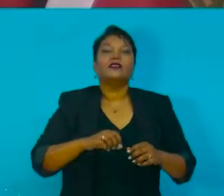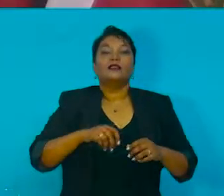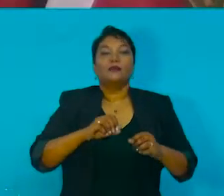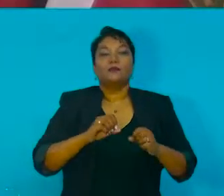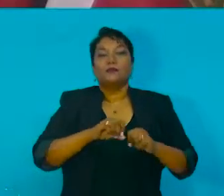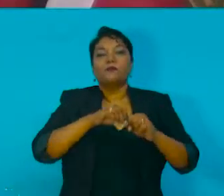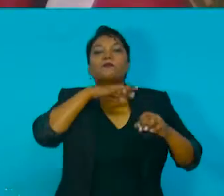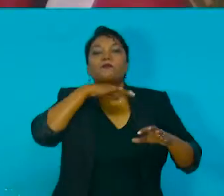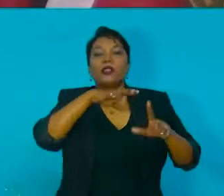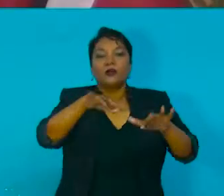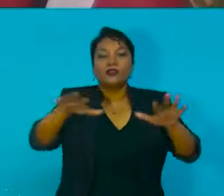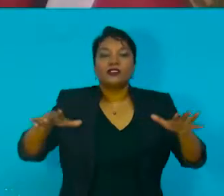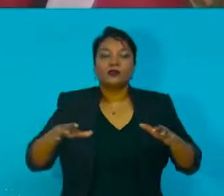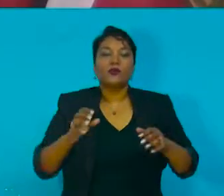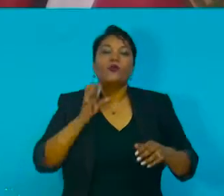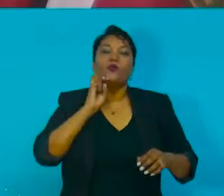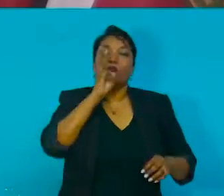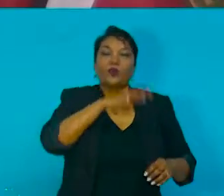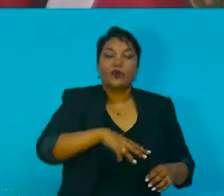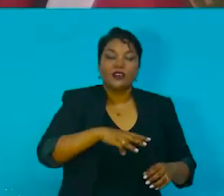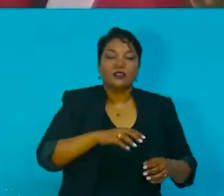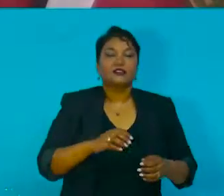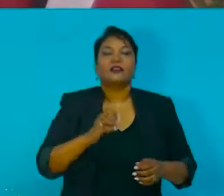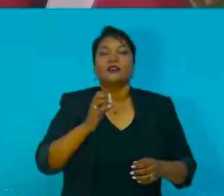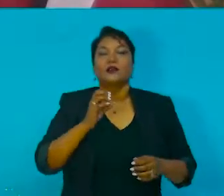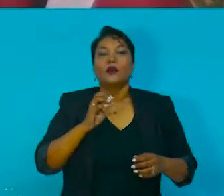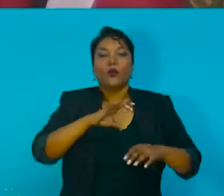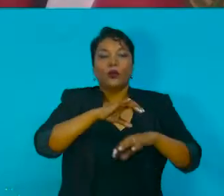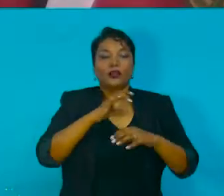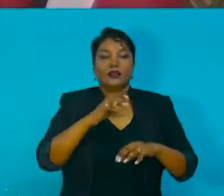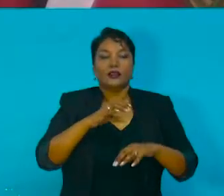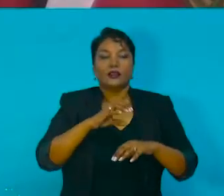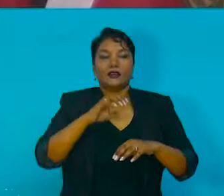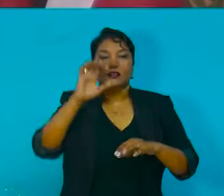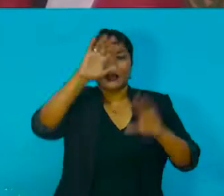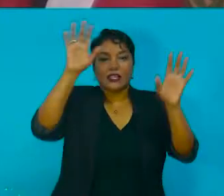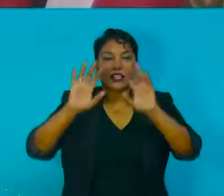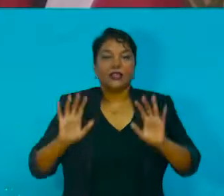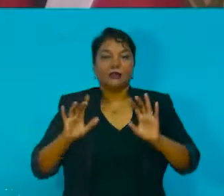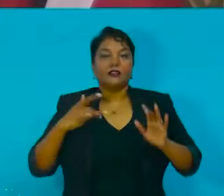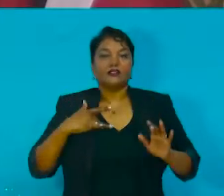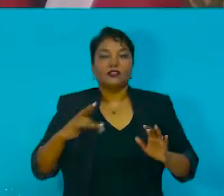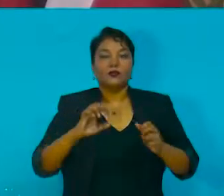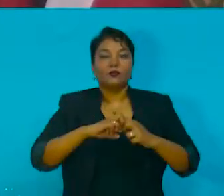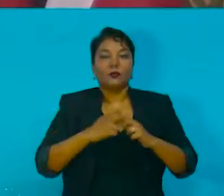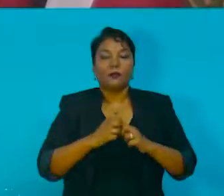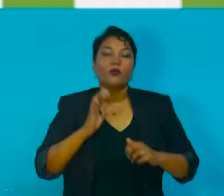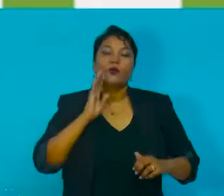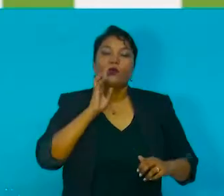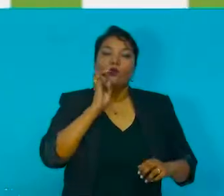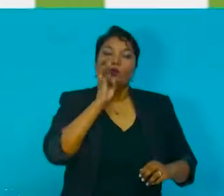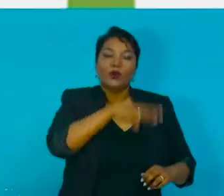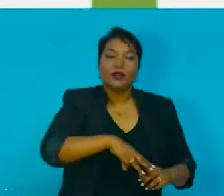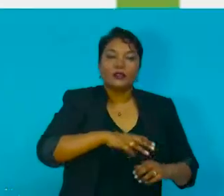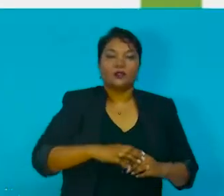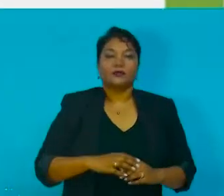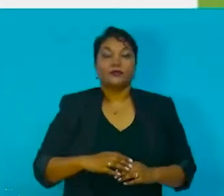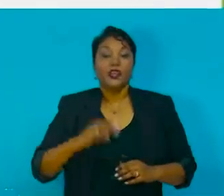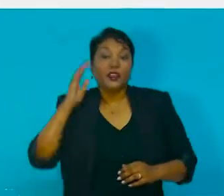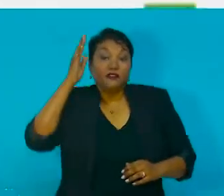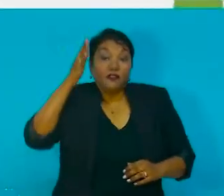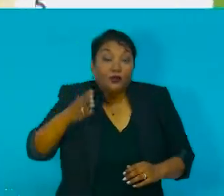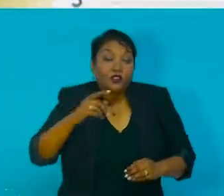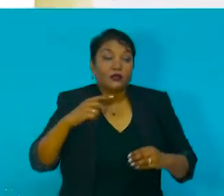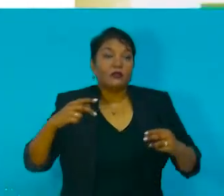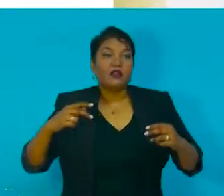sure everyone has heard about, which speaks towards the connecting of billions of devices, actually is projected to be 500 billion devices